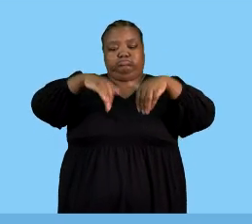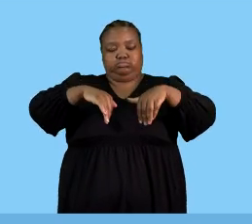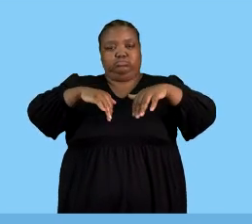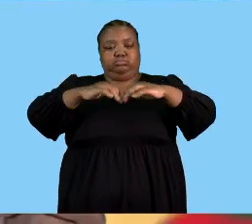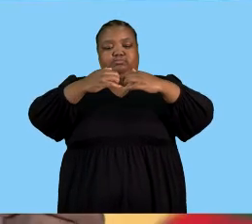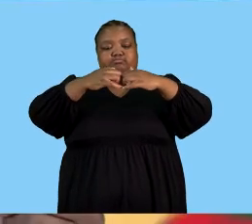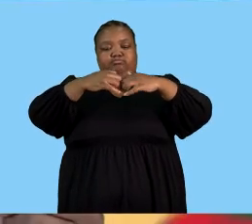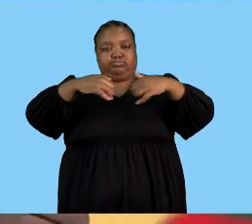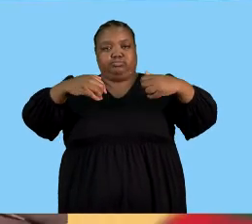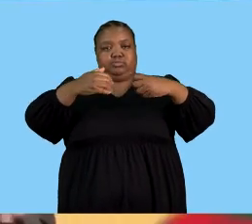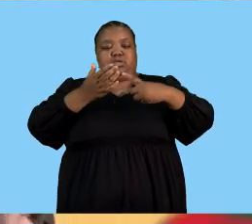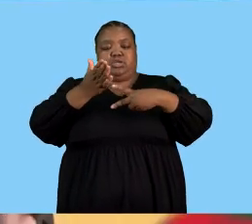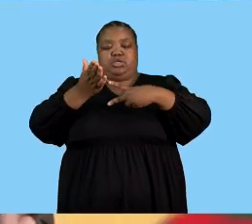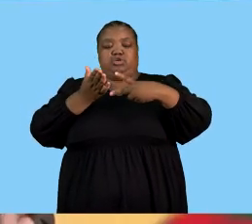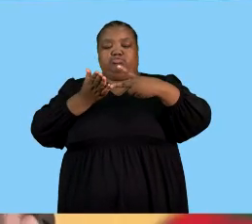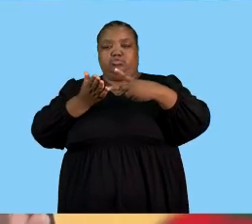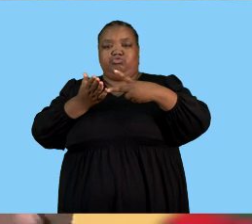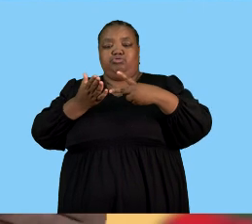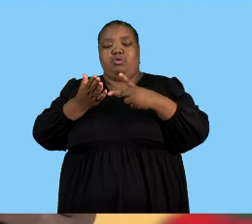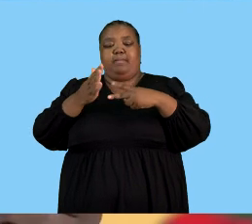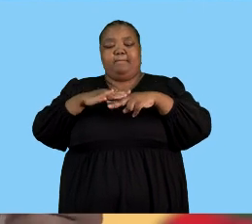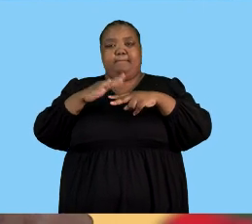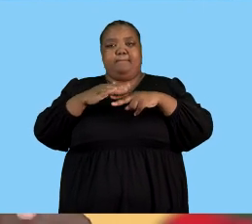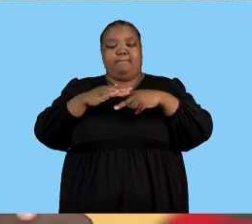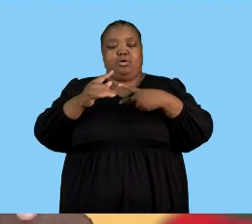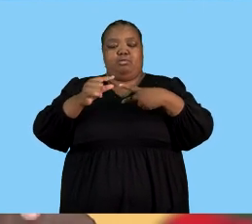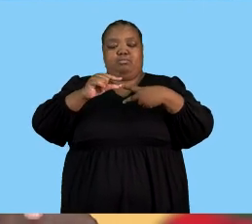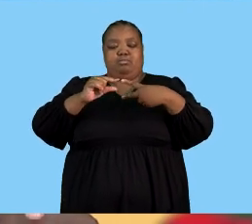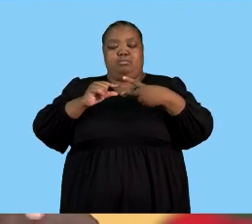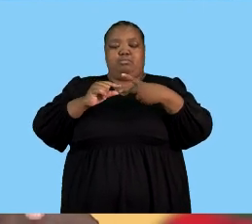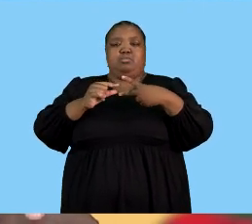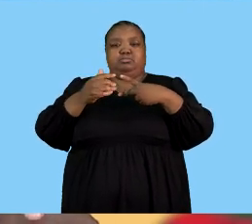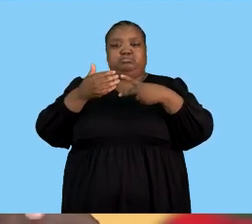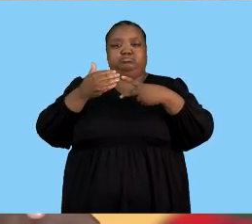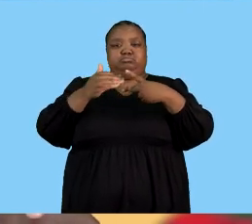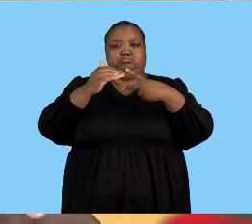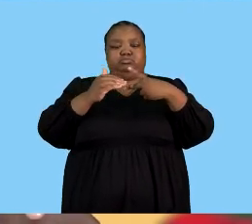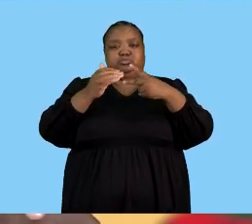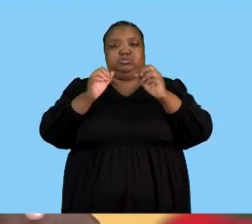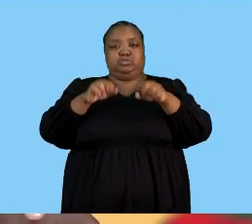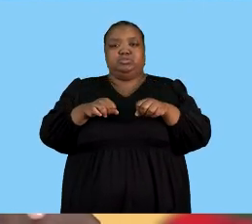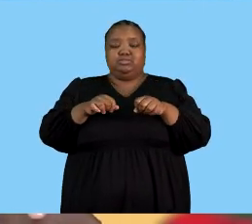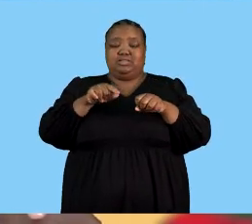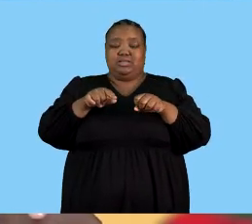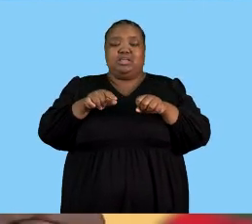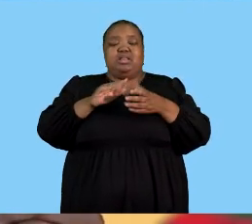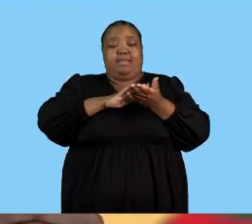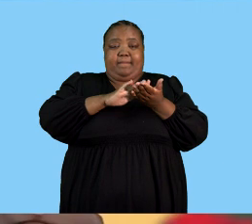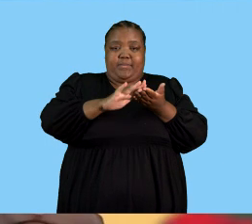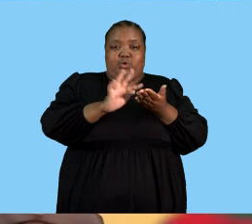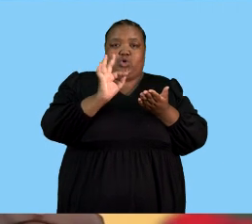one compound and then we break it apart into two or more smaller substances. And remember that those smaller substances are still